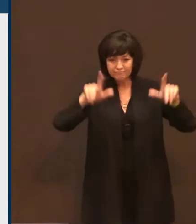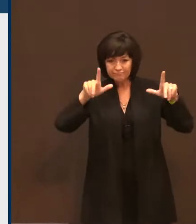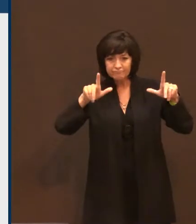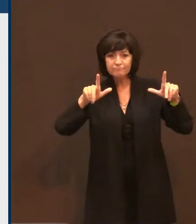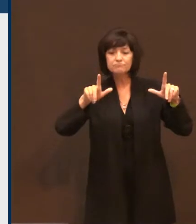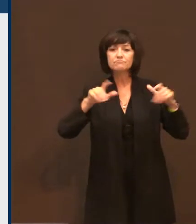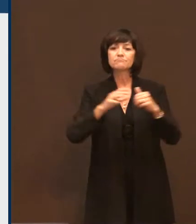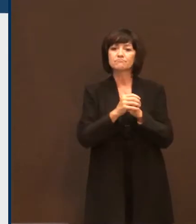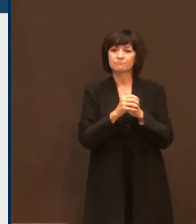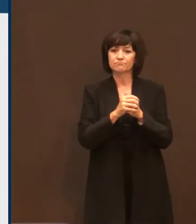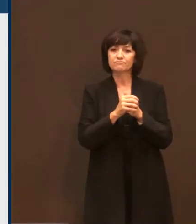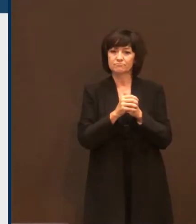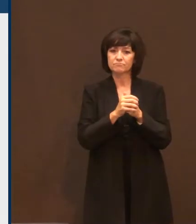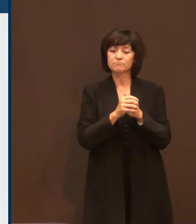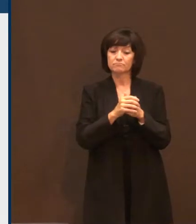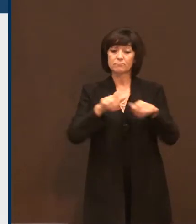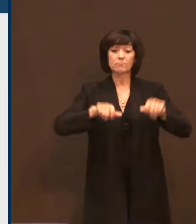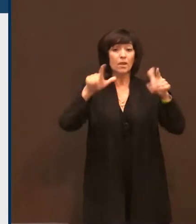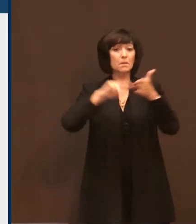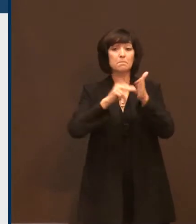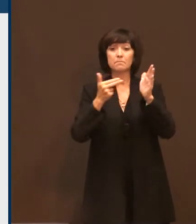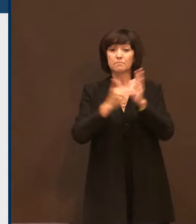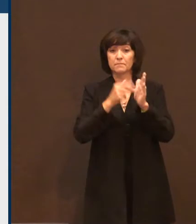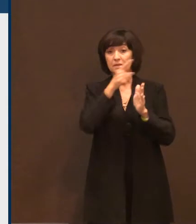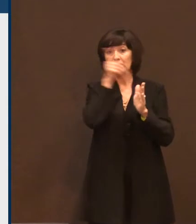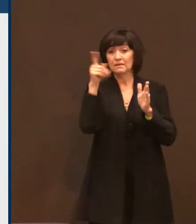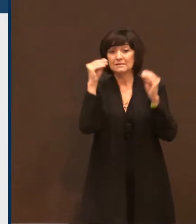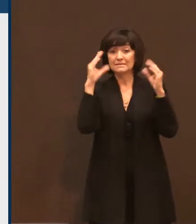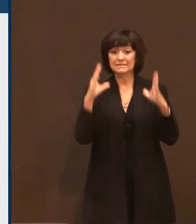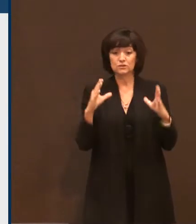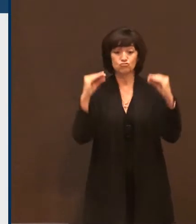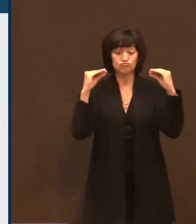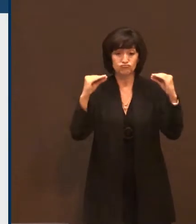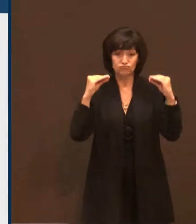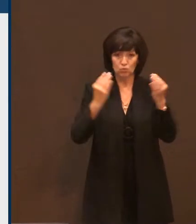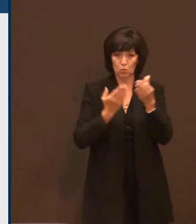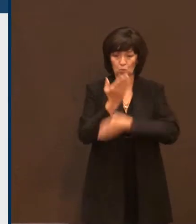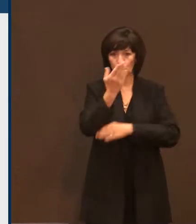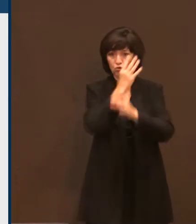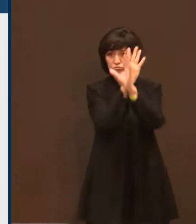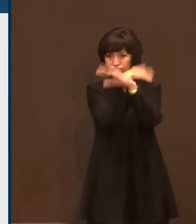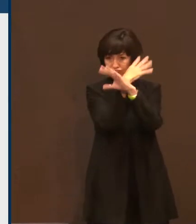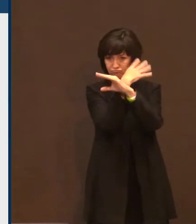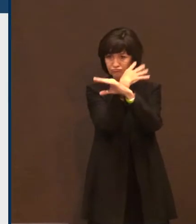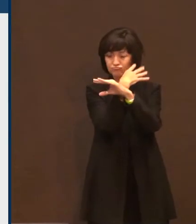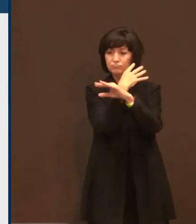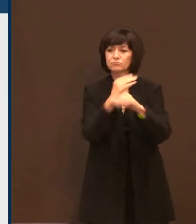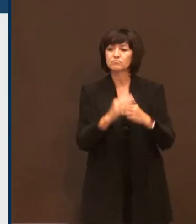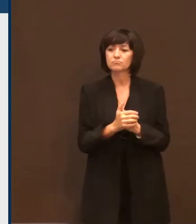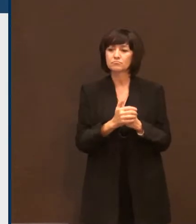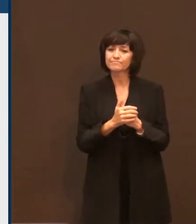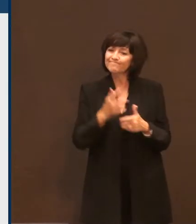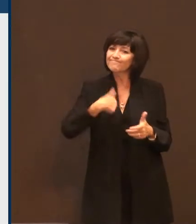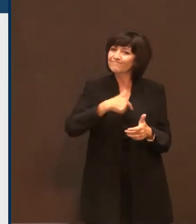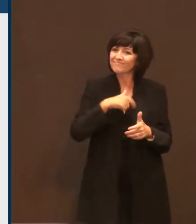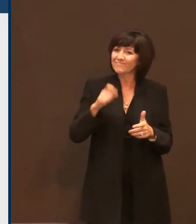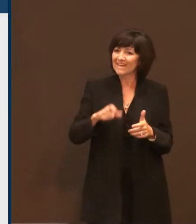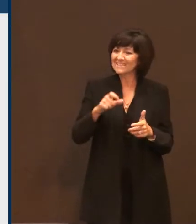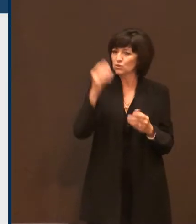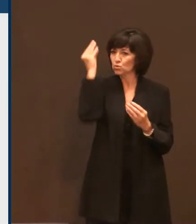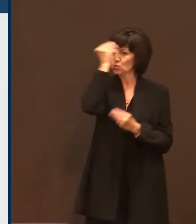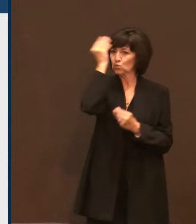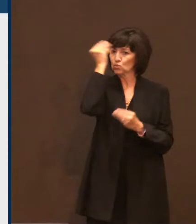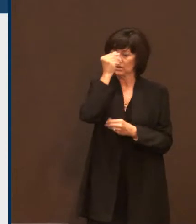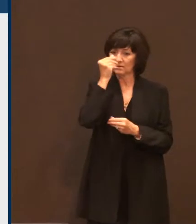of teachers in schools. And we'll talk a little bit about that. And we ought to think about it in this terms.